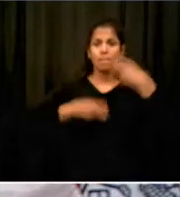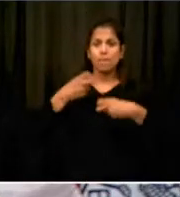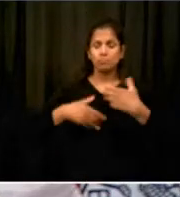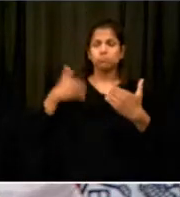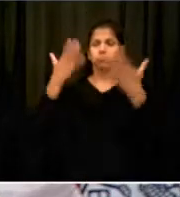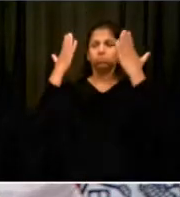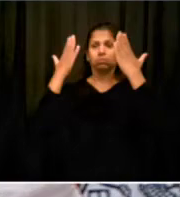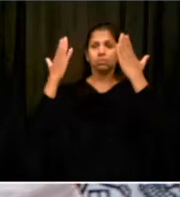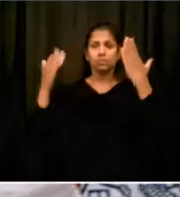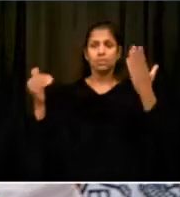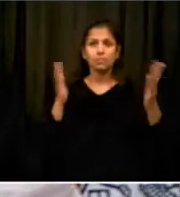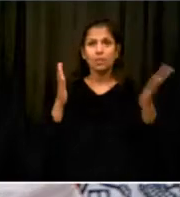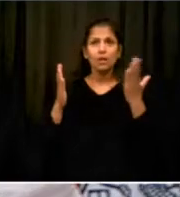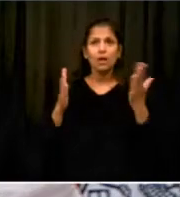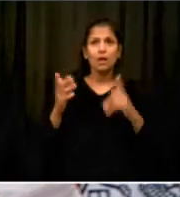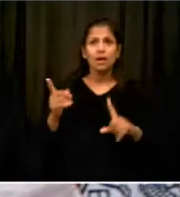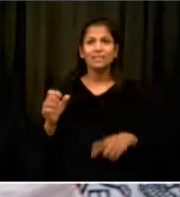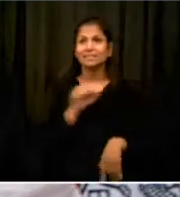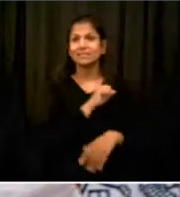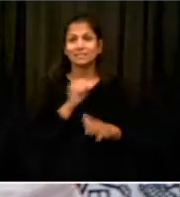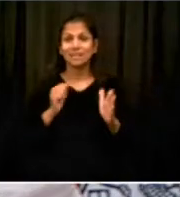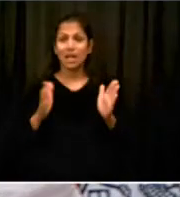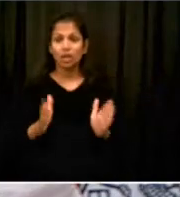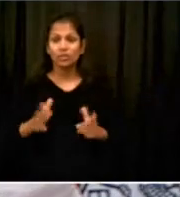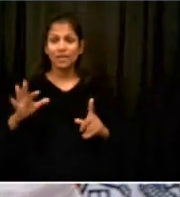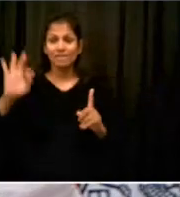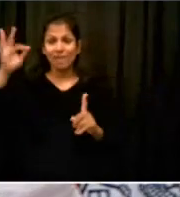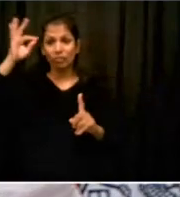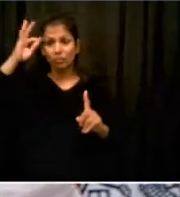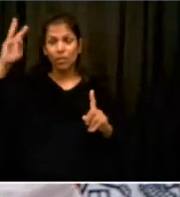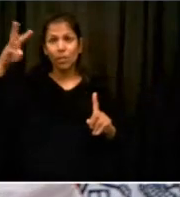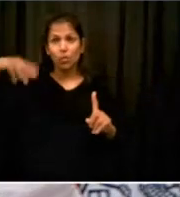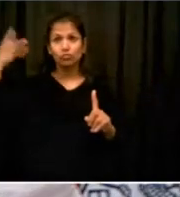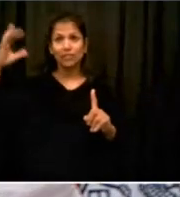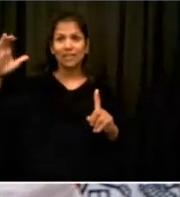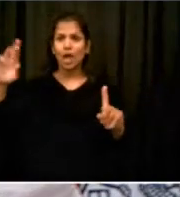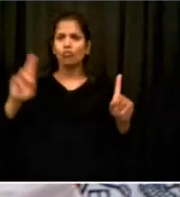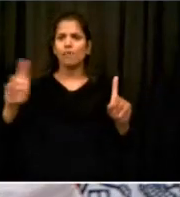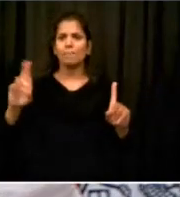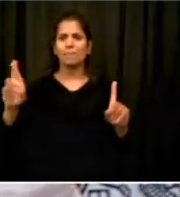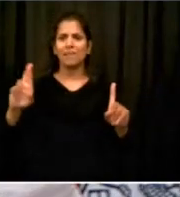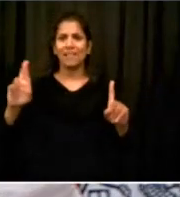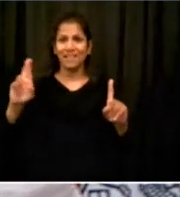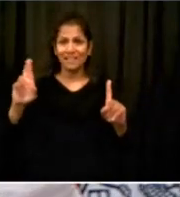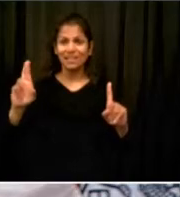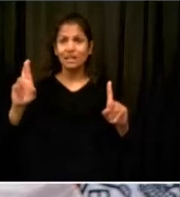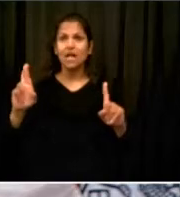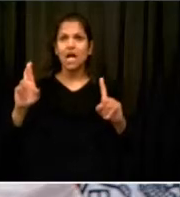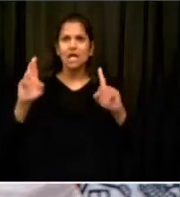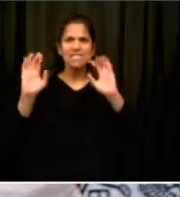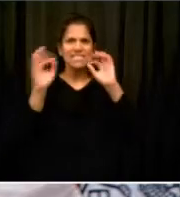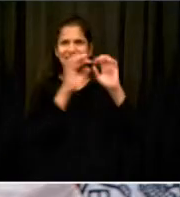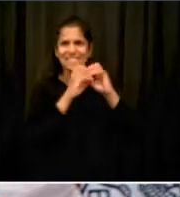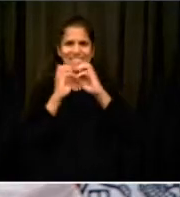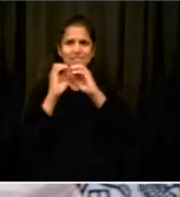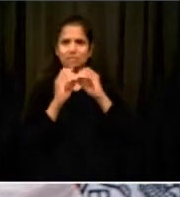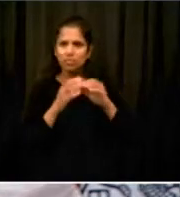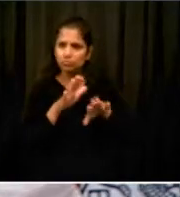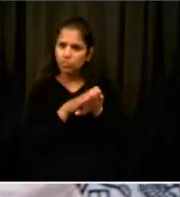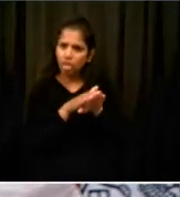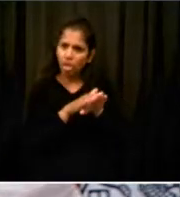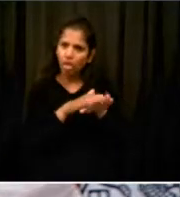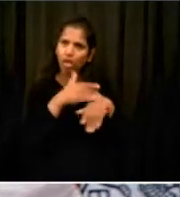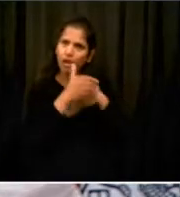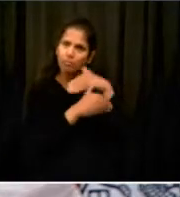productively and getting grassroots efforts in those states. So the whole effort has been to support Democratic and particularly